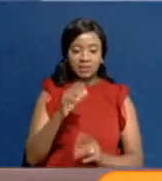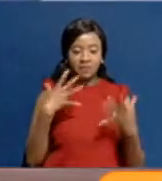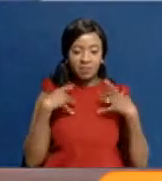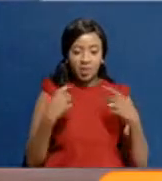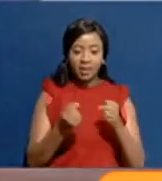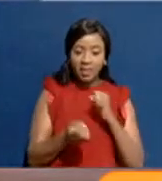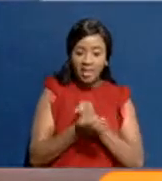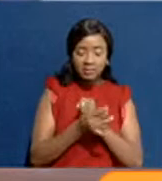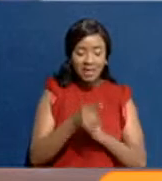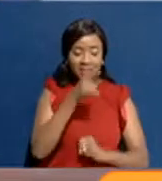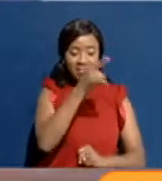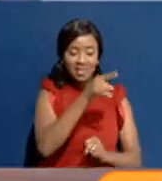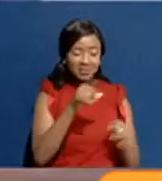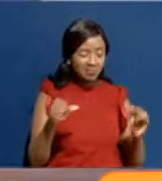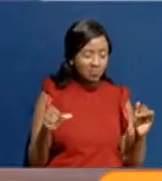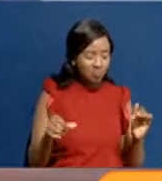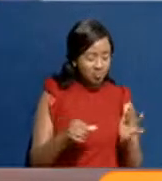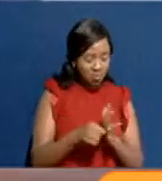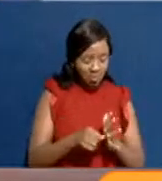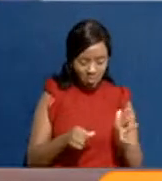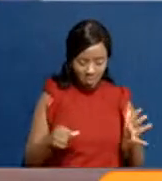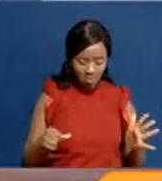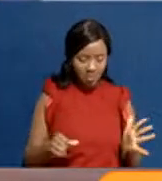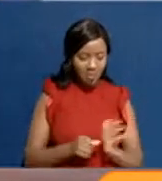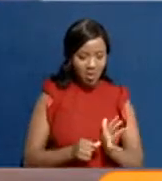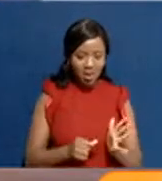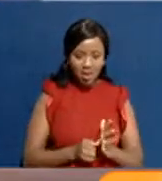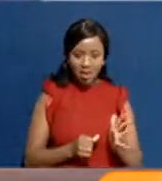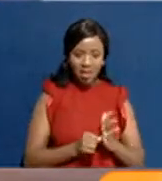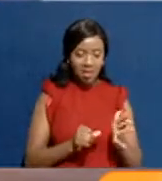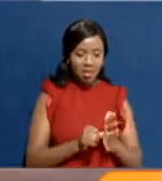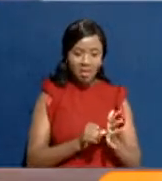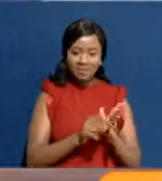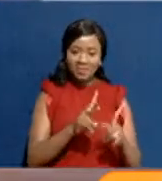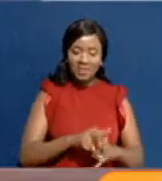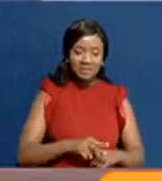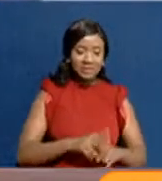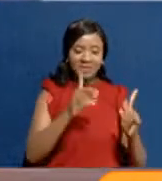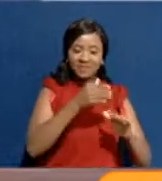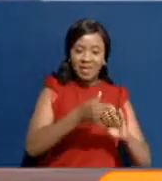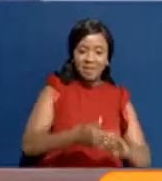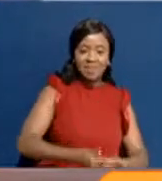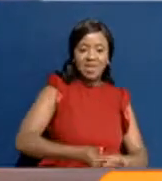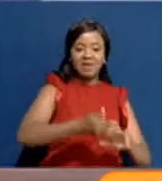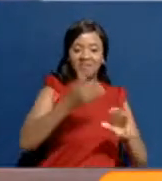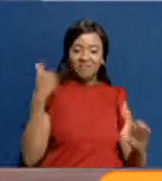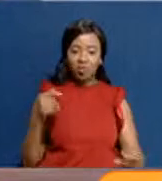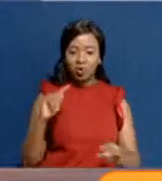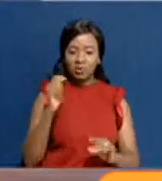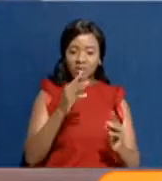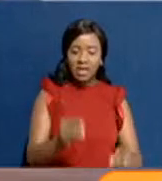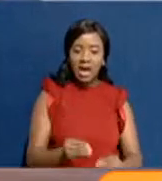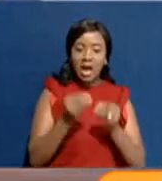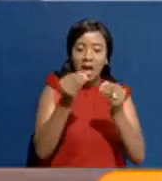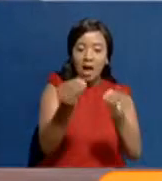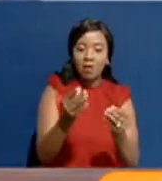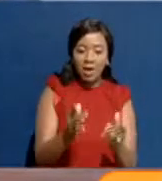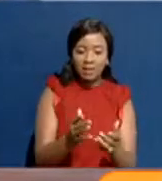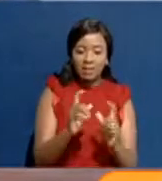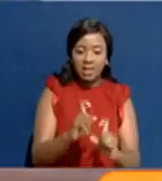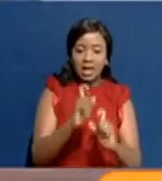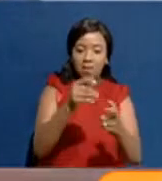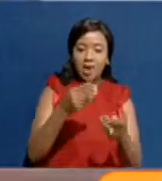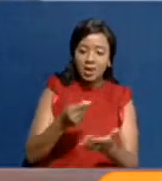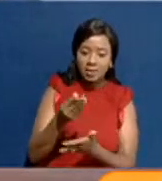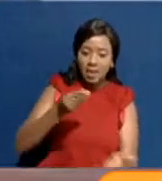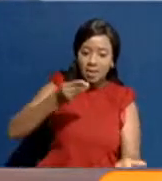something that was nipped in the bud before the tender could have been awarded and money paid out. Let's listen to